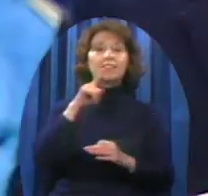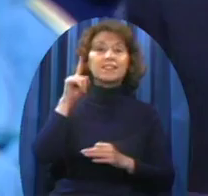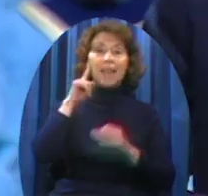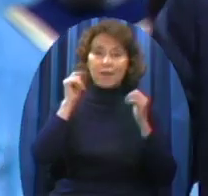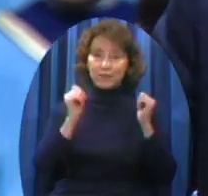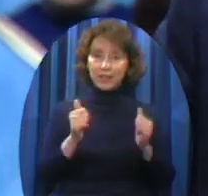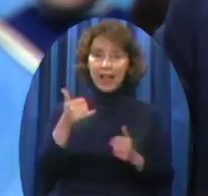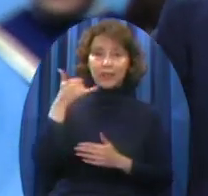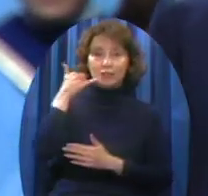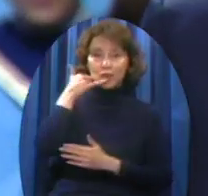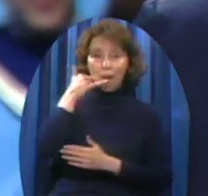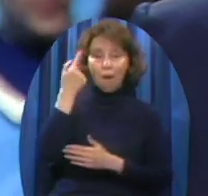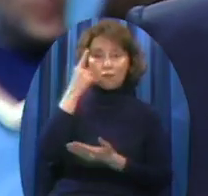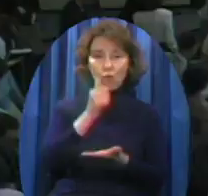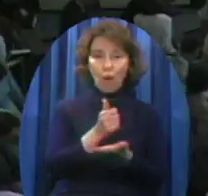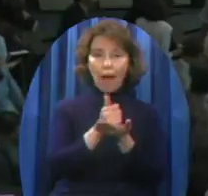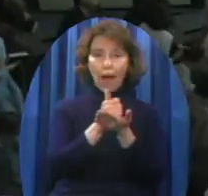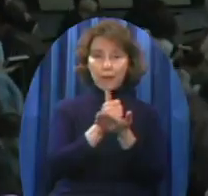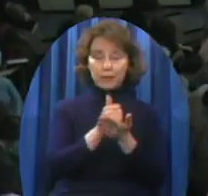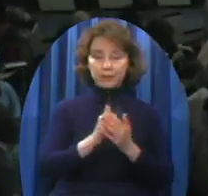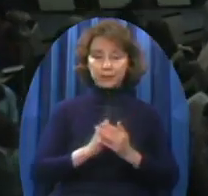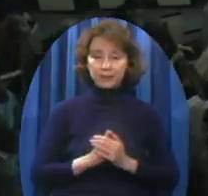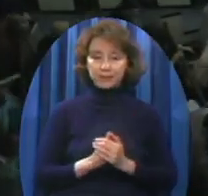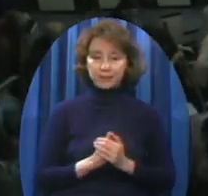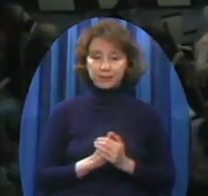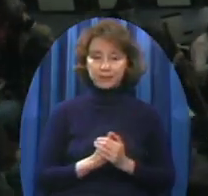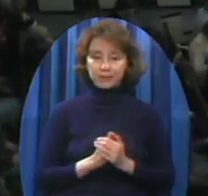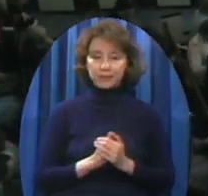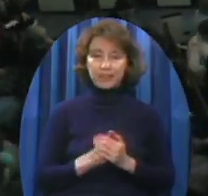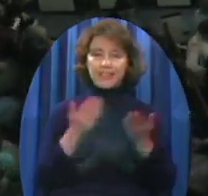Thank you. Be seated.